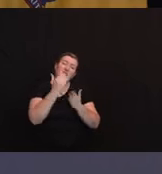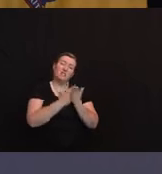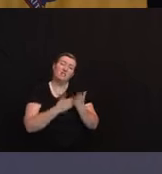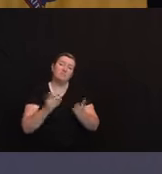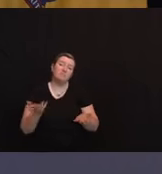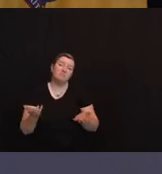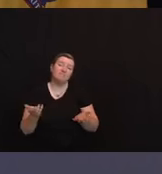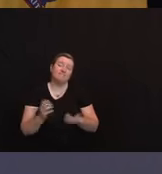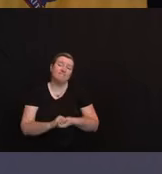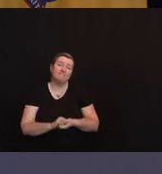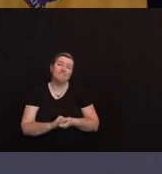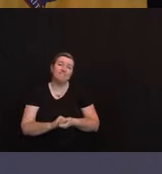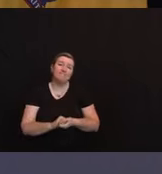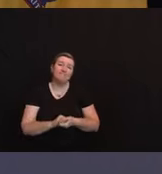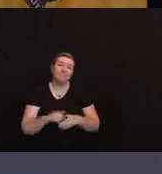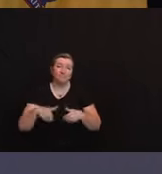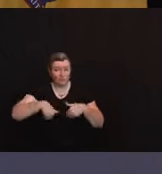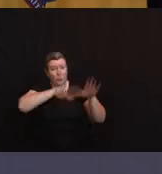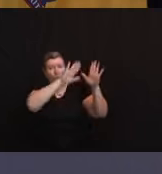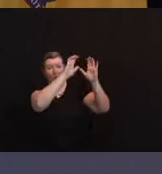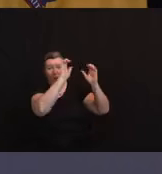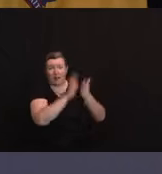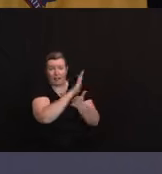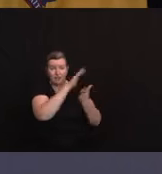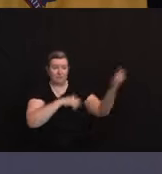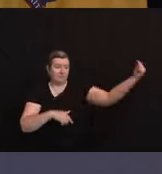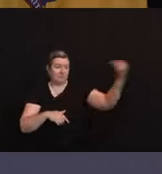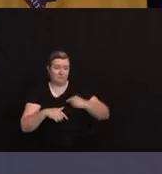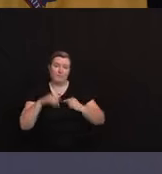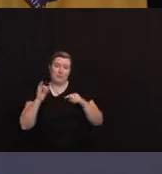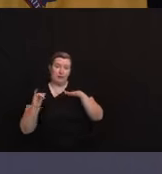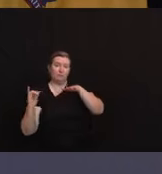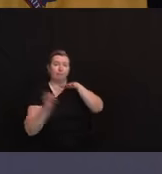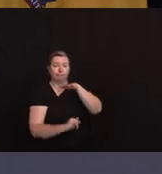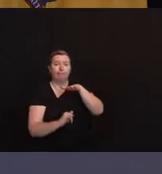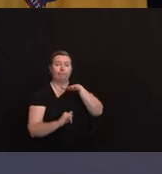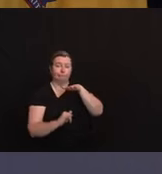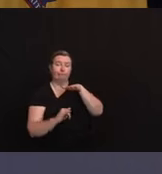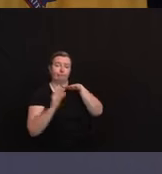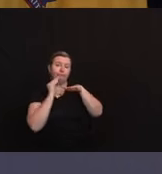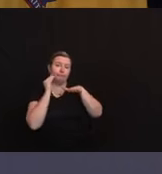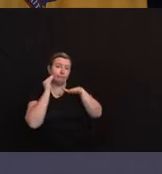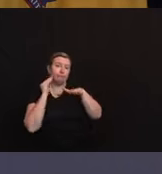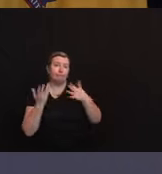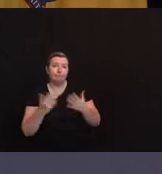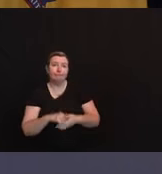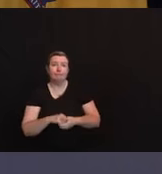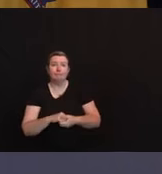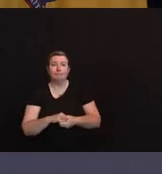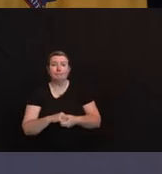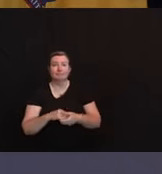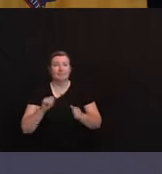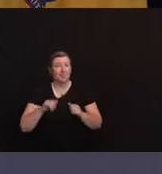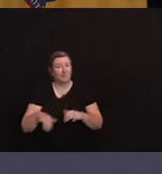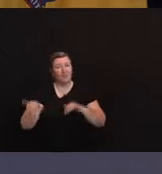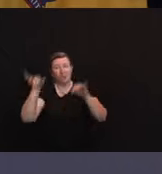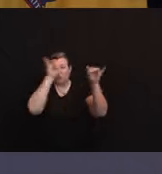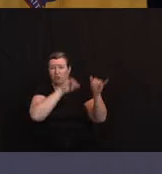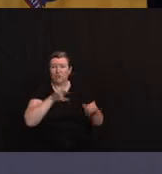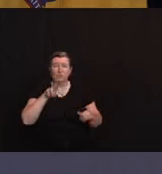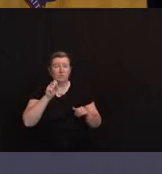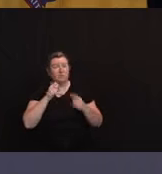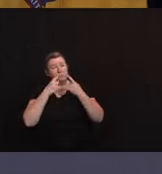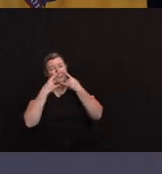is a coordinated national policy on things like face coverings, that we pray for speedy